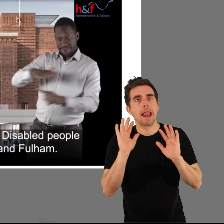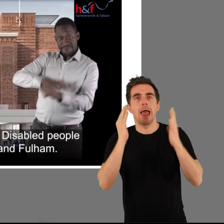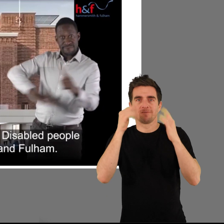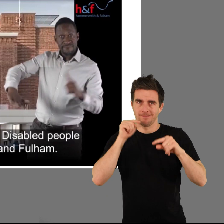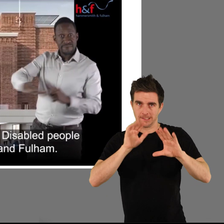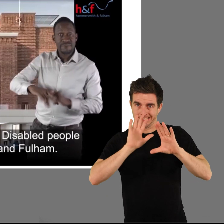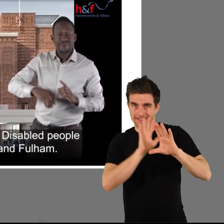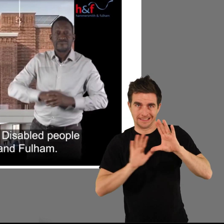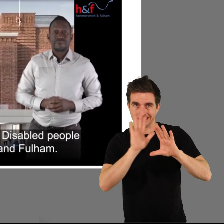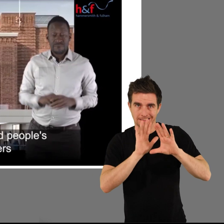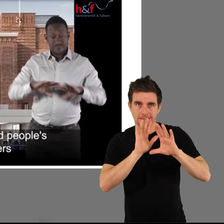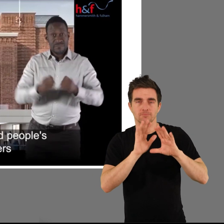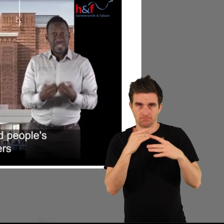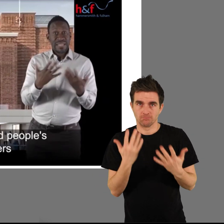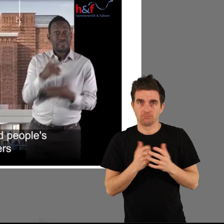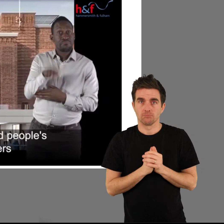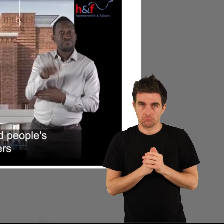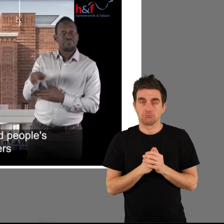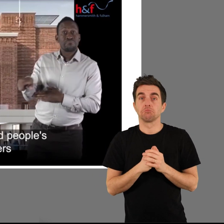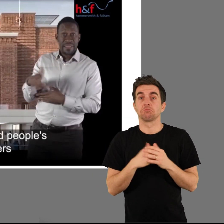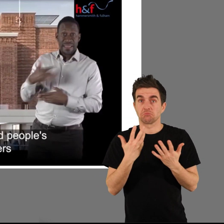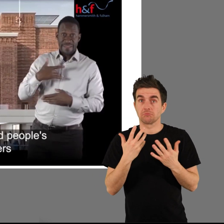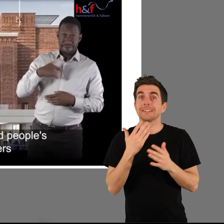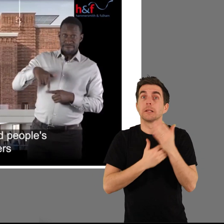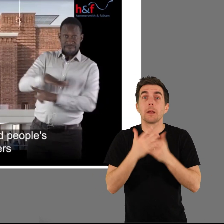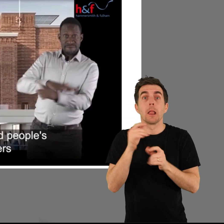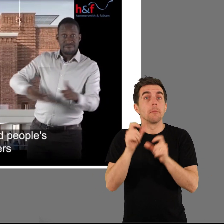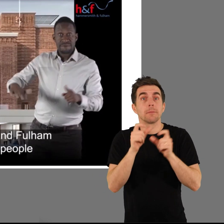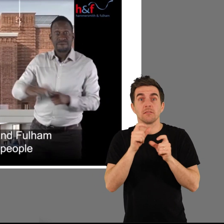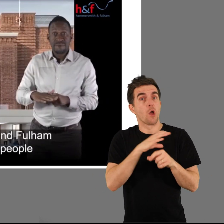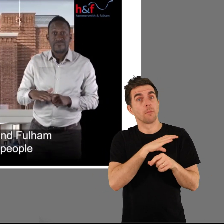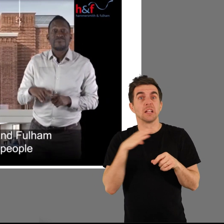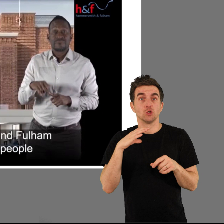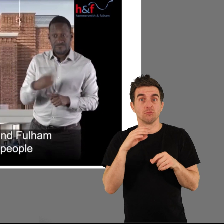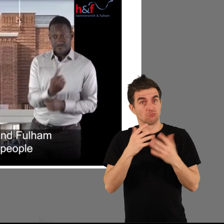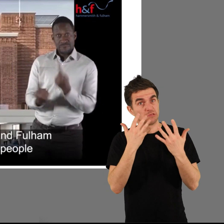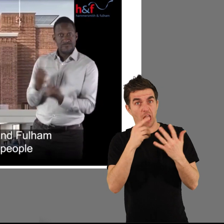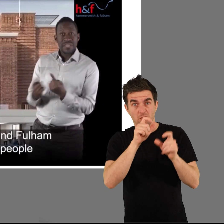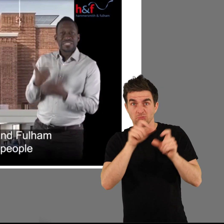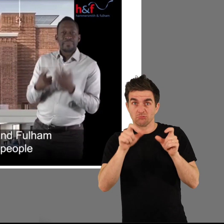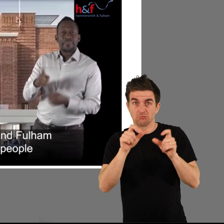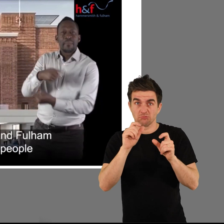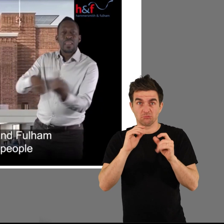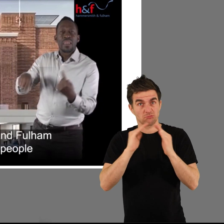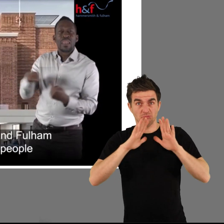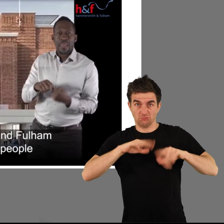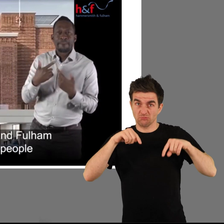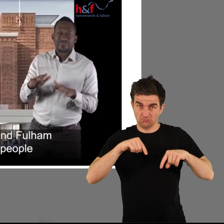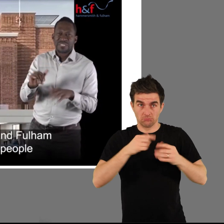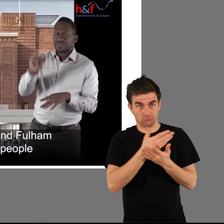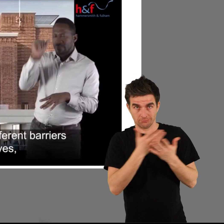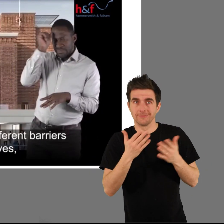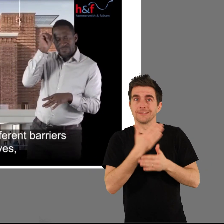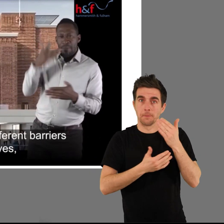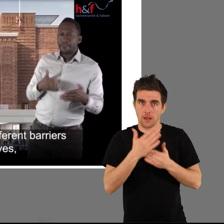Fulham. All 10 of the Disabled People's Commissioners live in Hammersmith and Fulham and are disabled